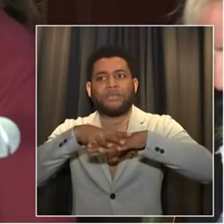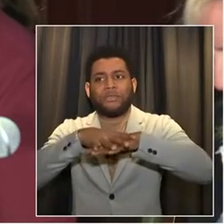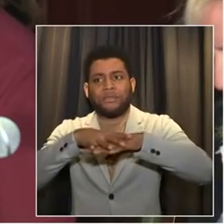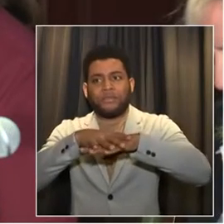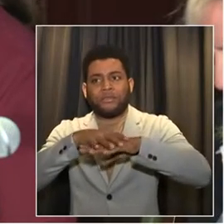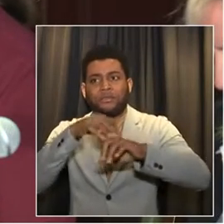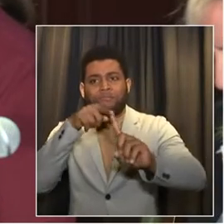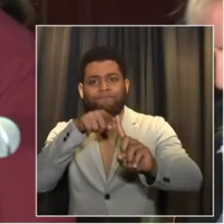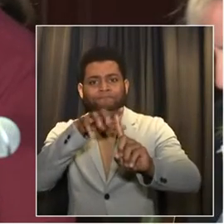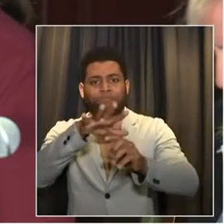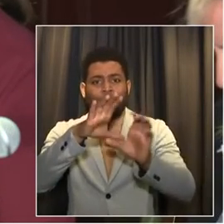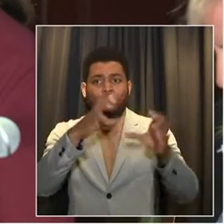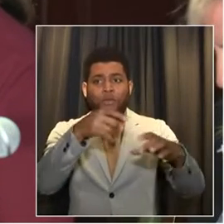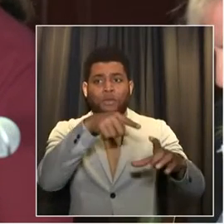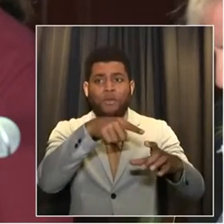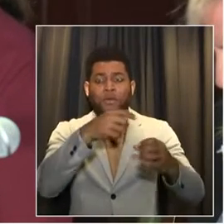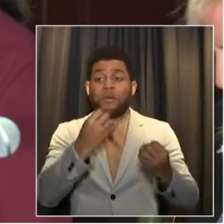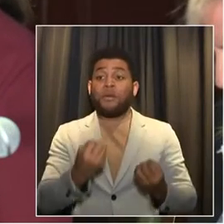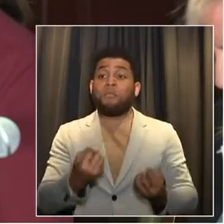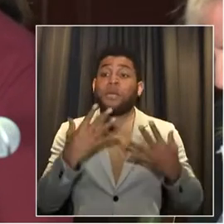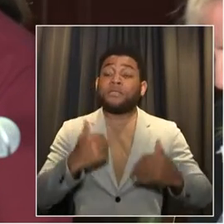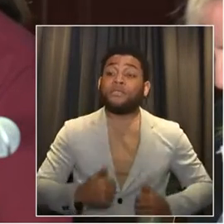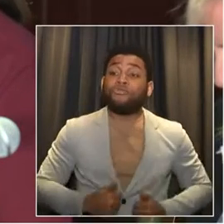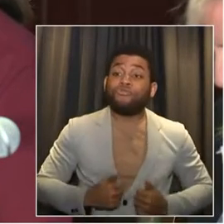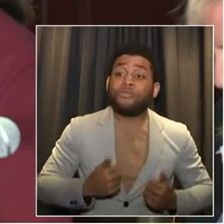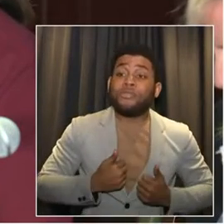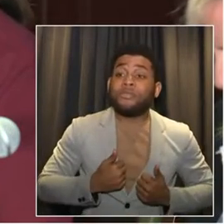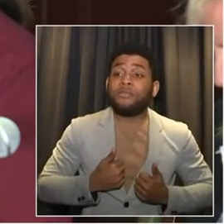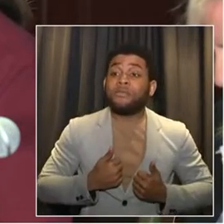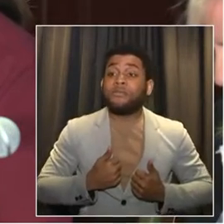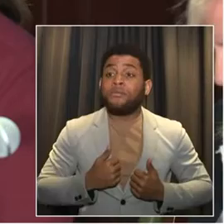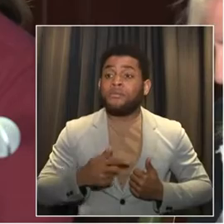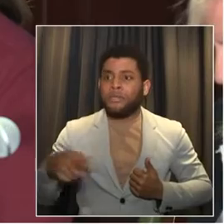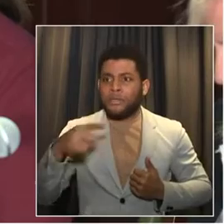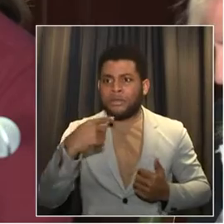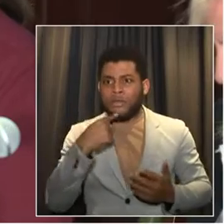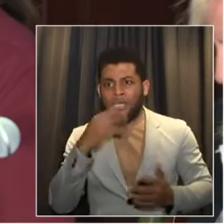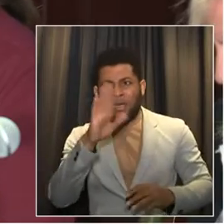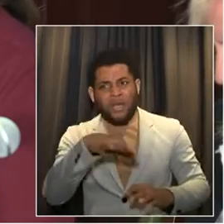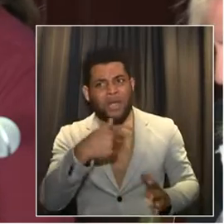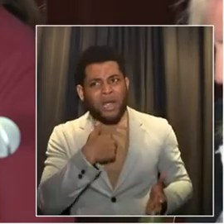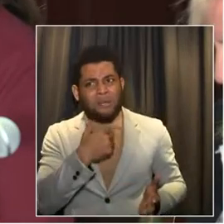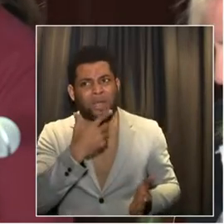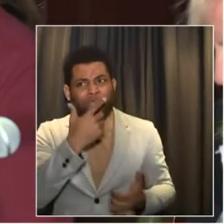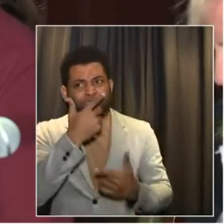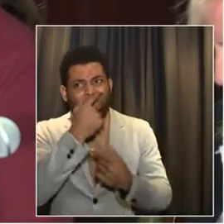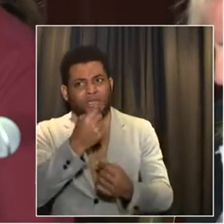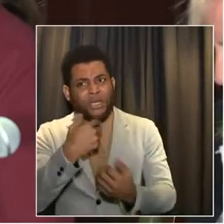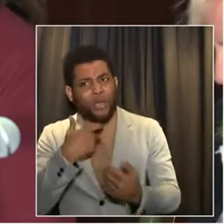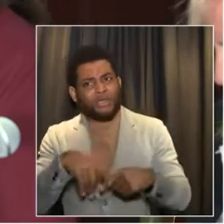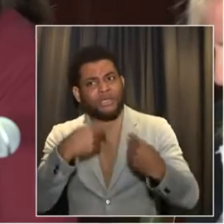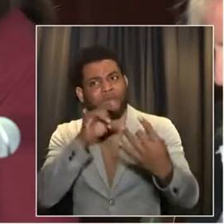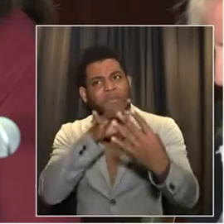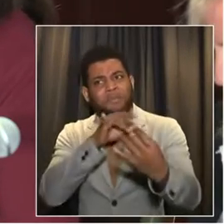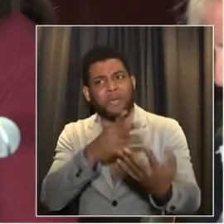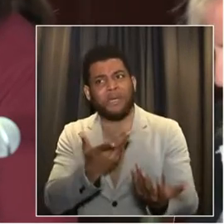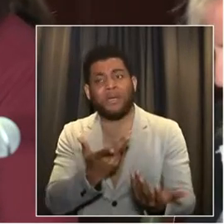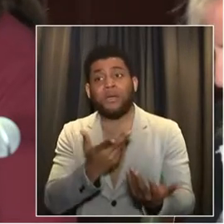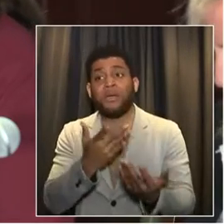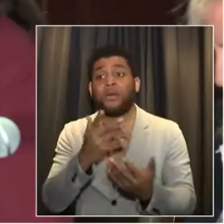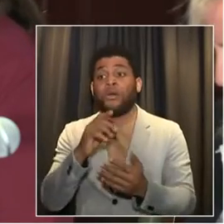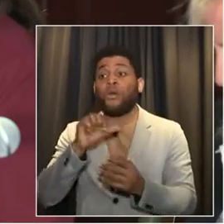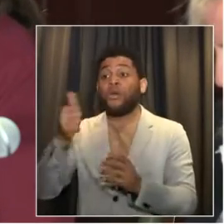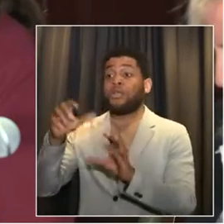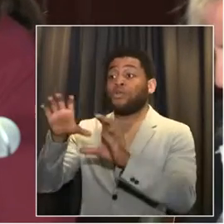many residents in the area that also have expressed interest in understanding and giving feedback. So we will be setting up, just like